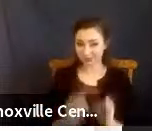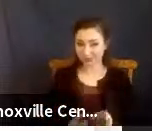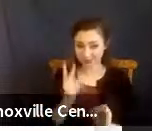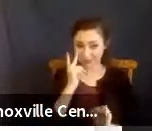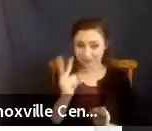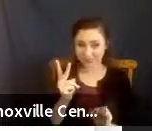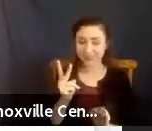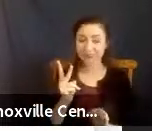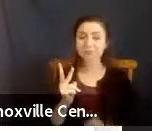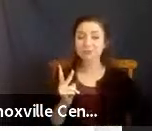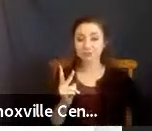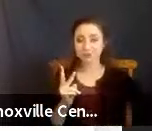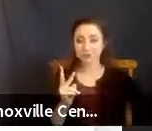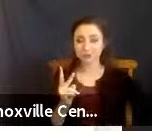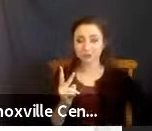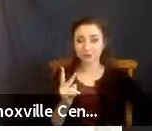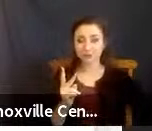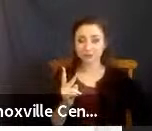look at the